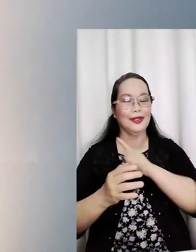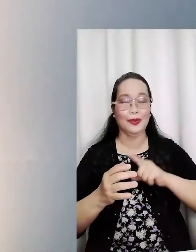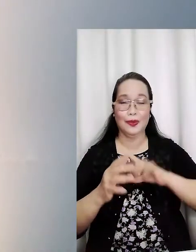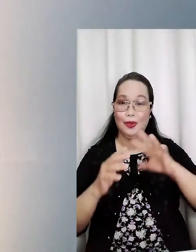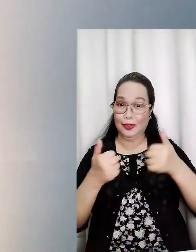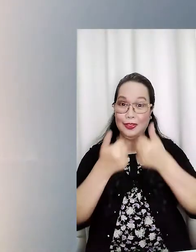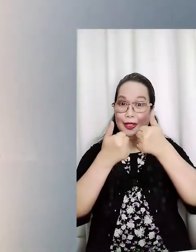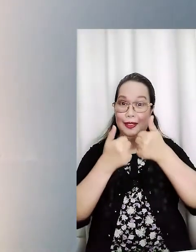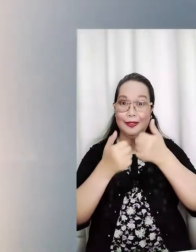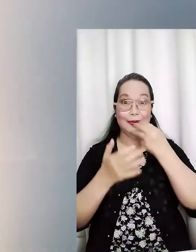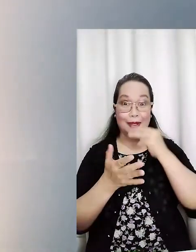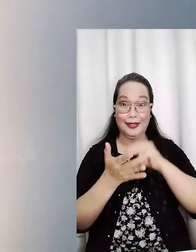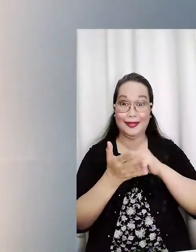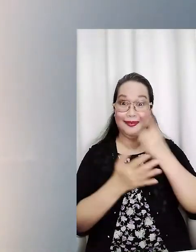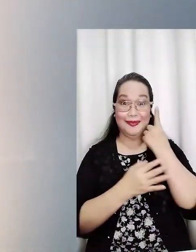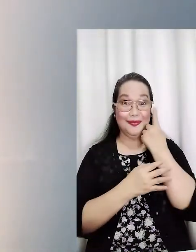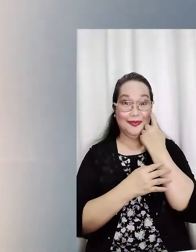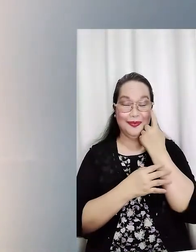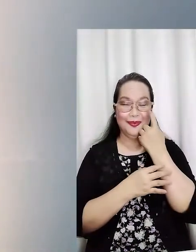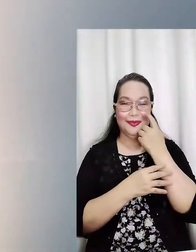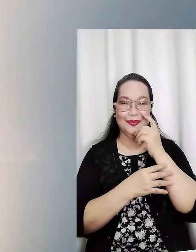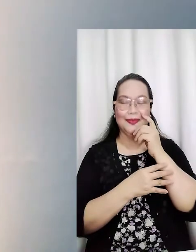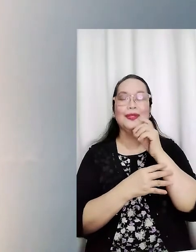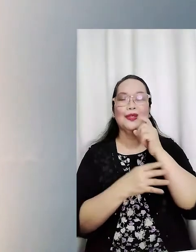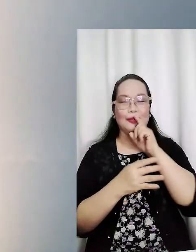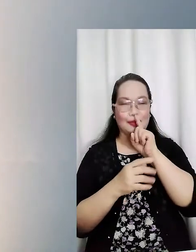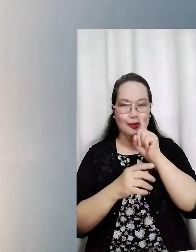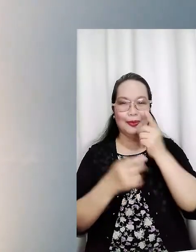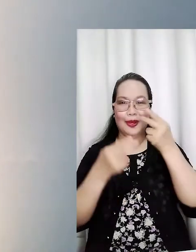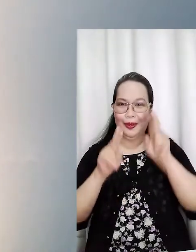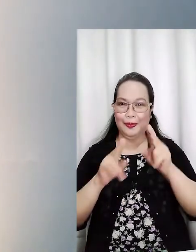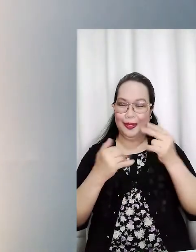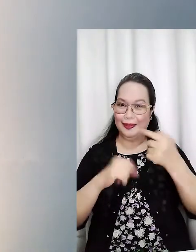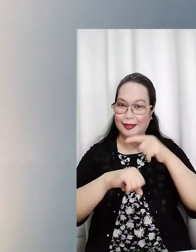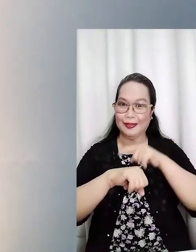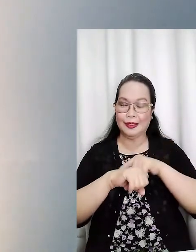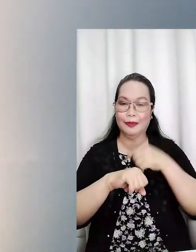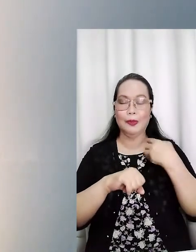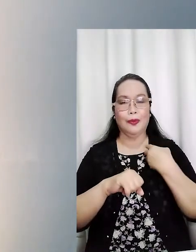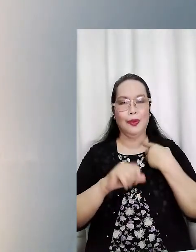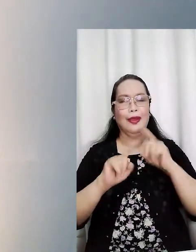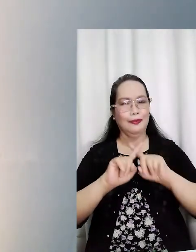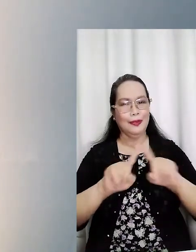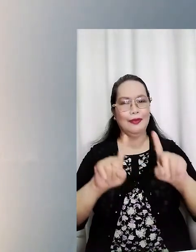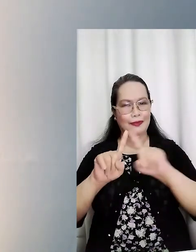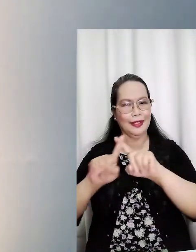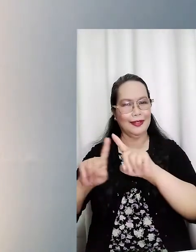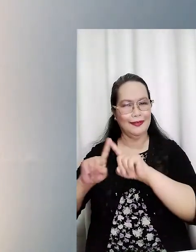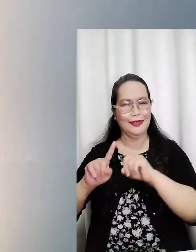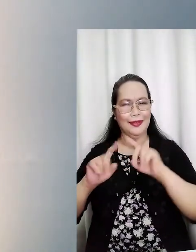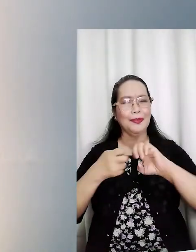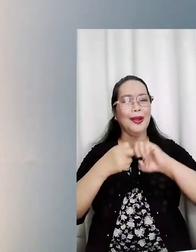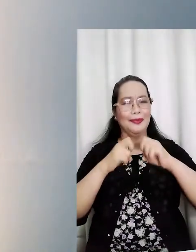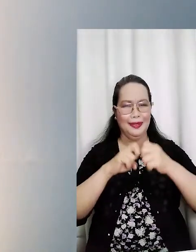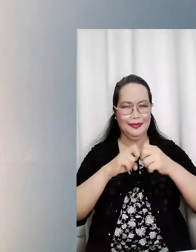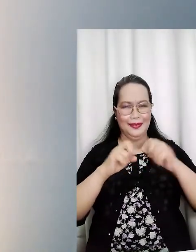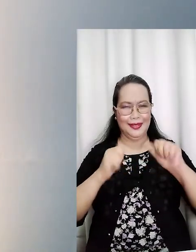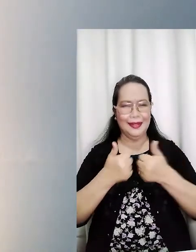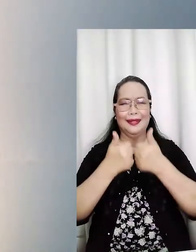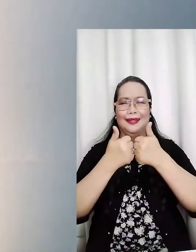Lord, for such a challenging message, that indeed in such a time as this, meron po tayong mga iba't ibang mga paghamon sa